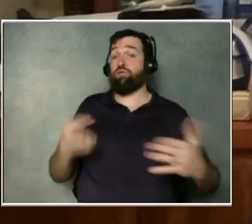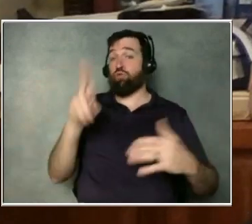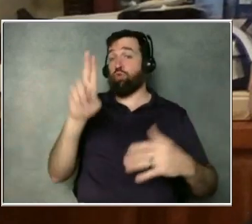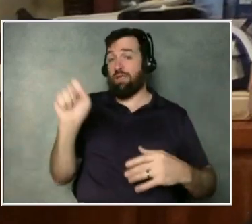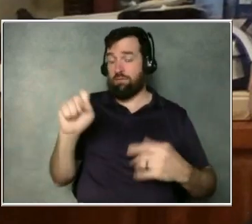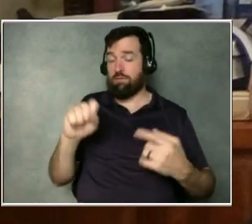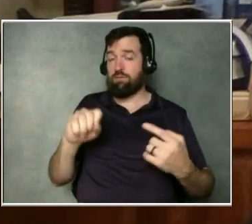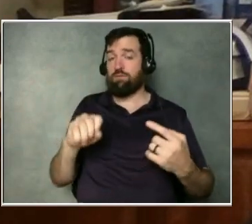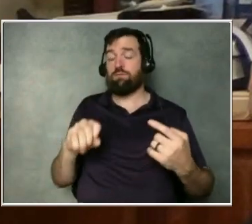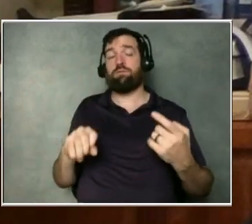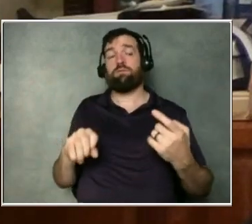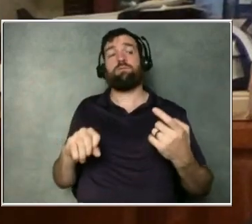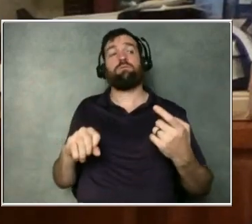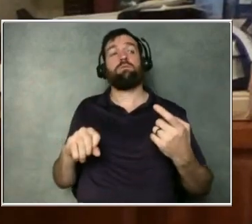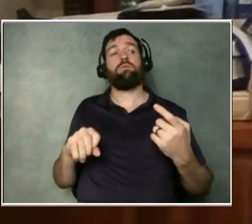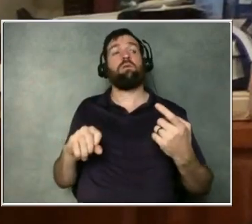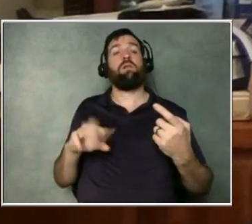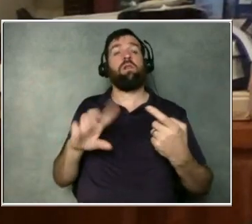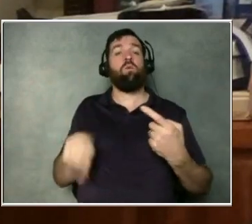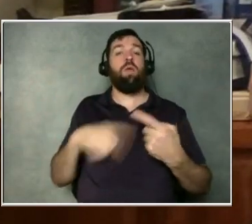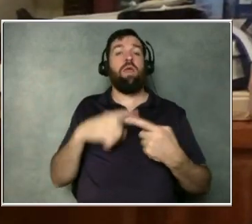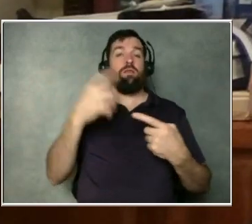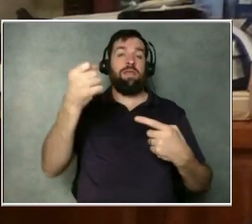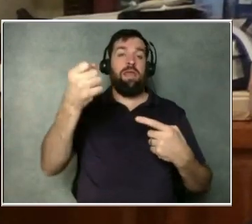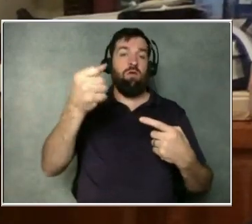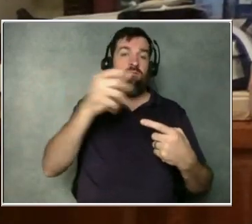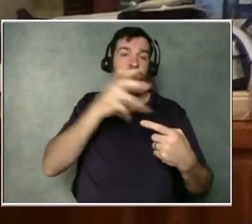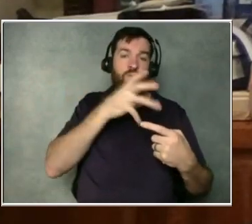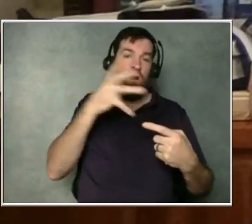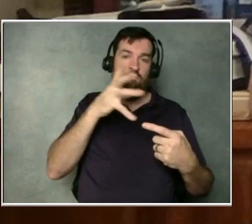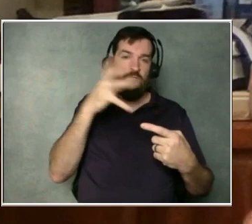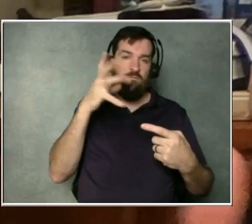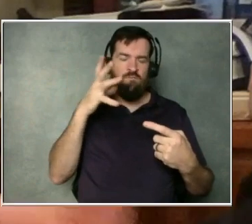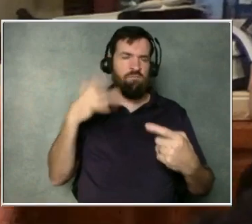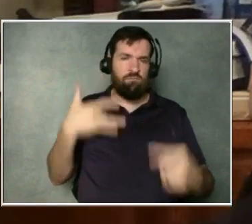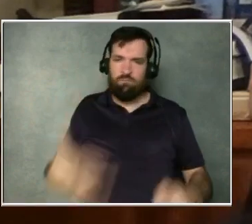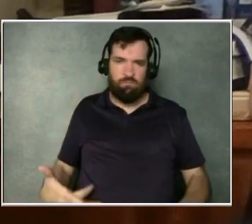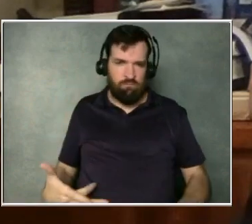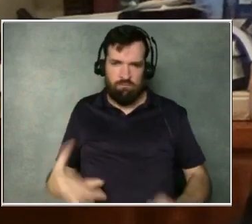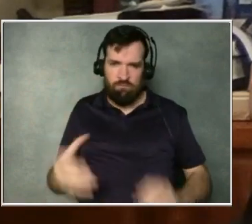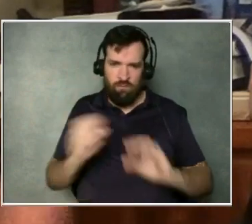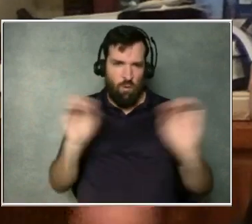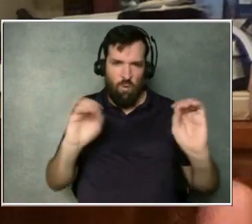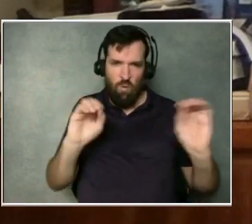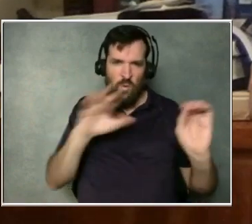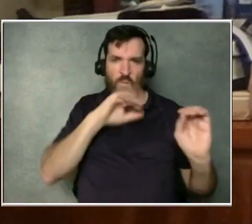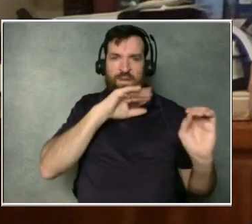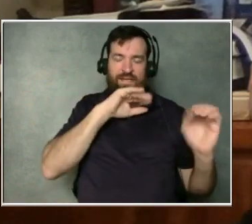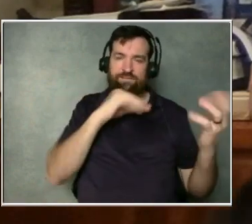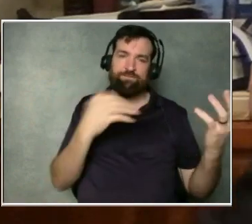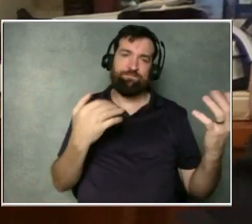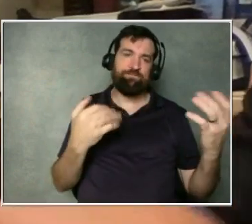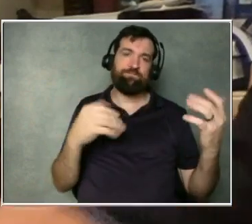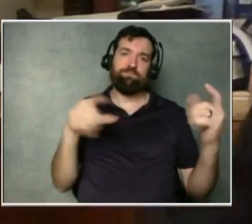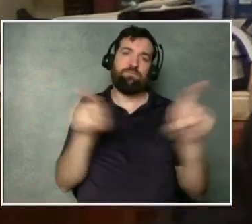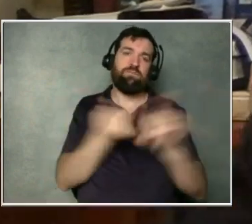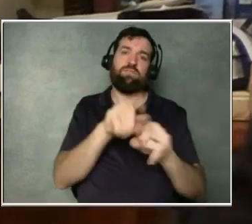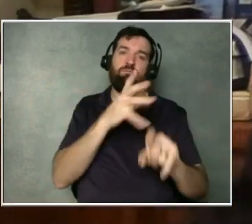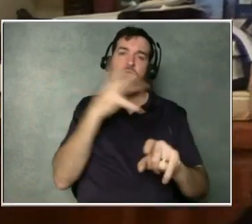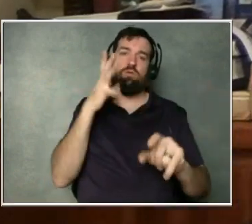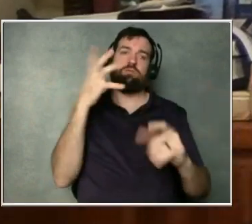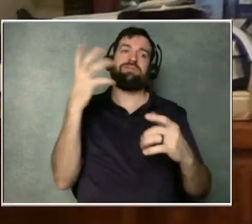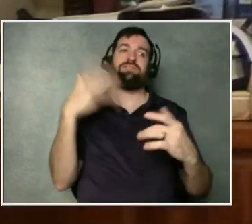you are doing dairy farming, you're tending to not have pigs on that same farm. They tend to be